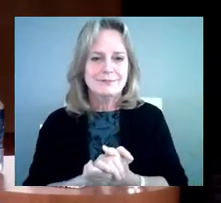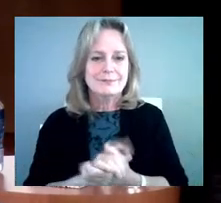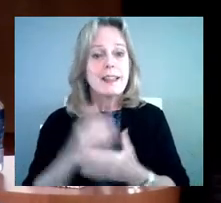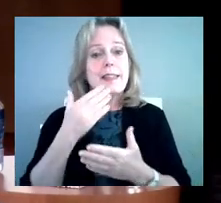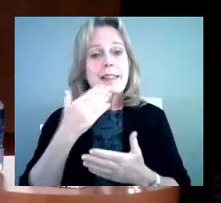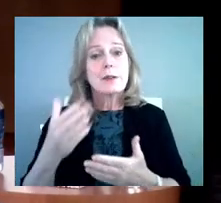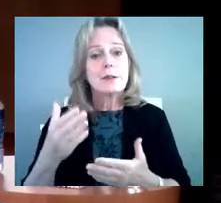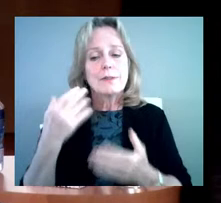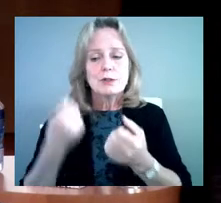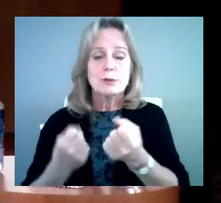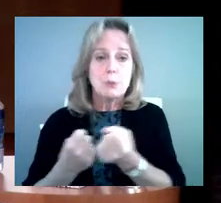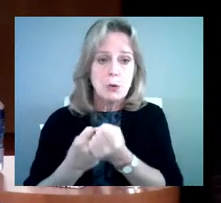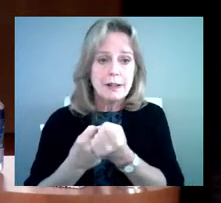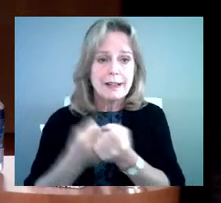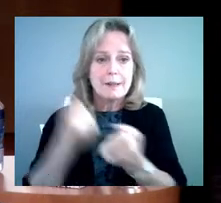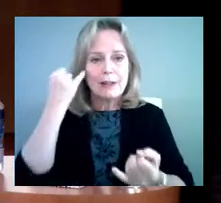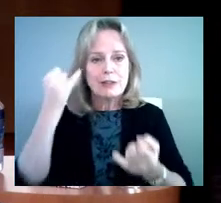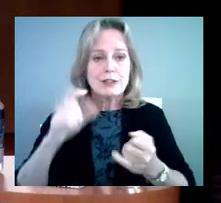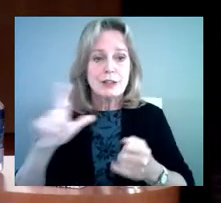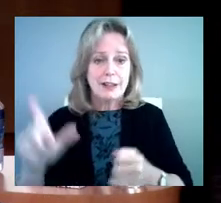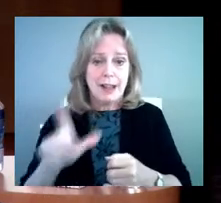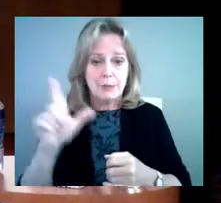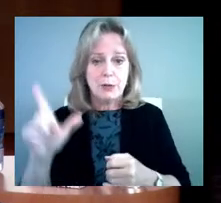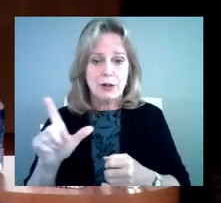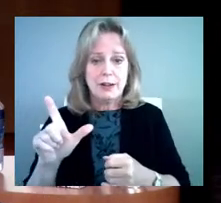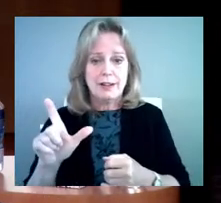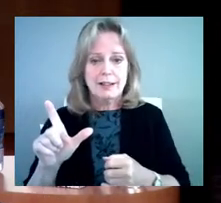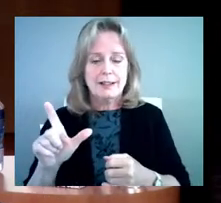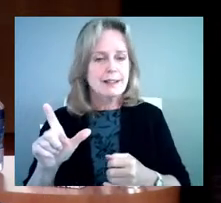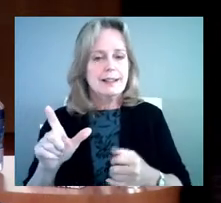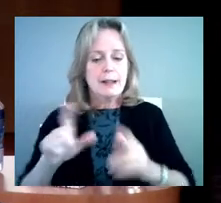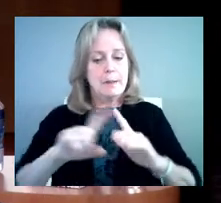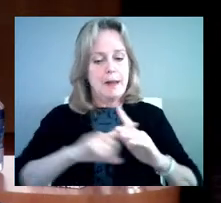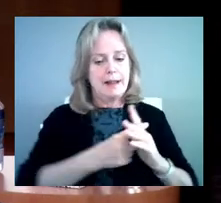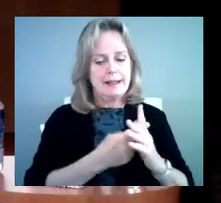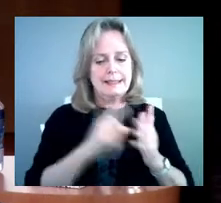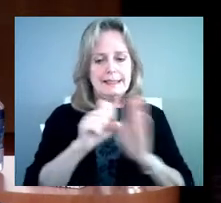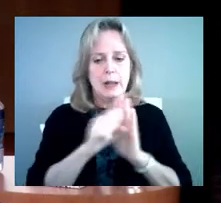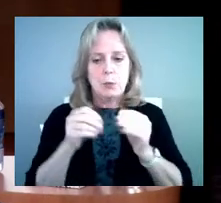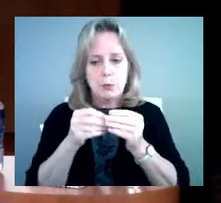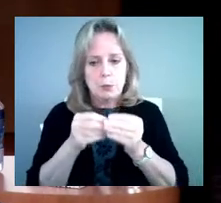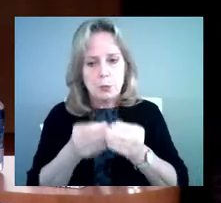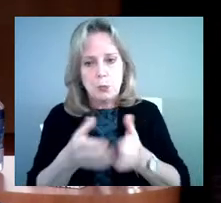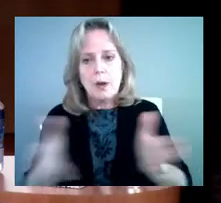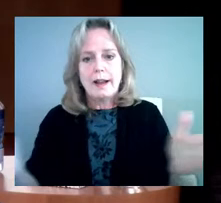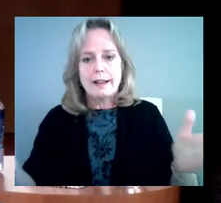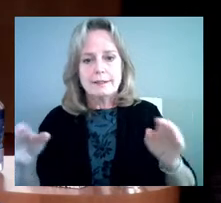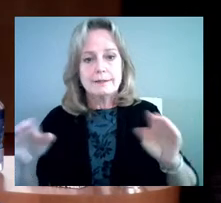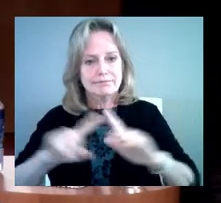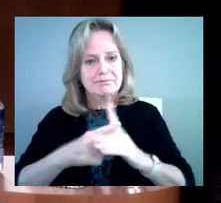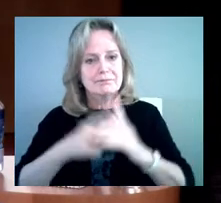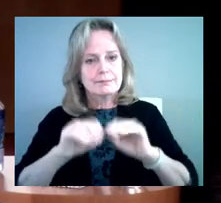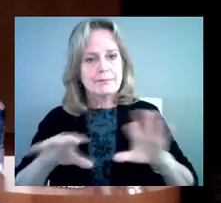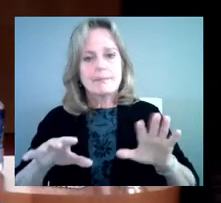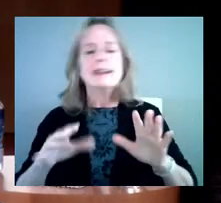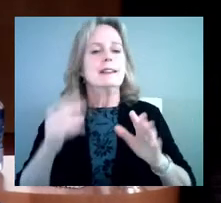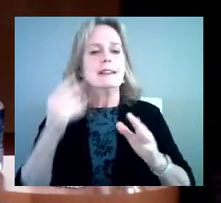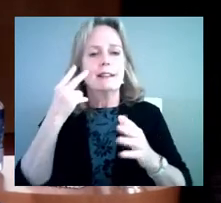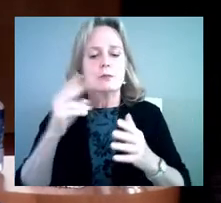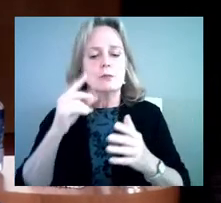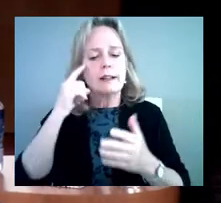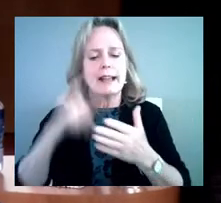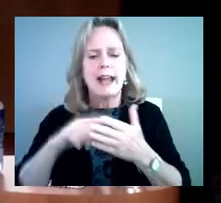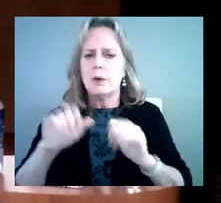you for supporting the Imagination Library in its pilot and then statewide launch, and for recognizing how essential it is